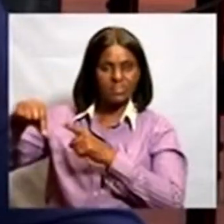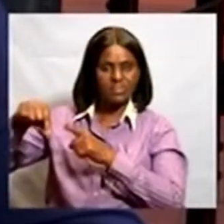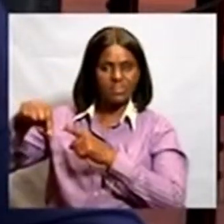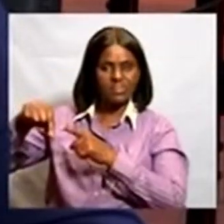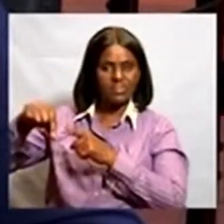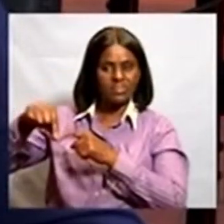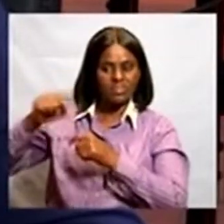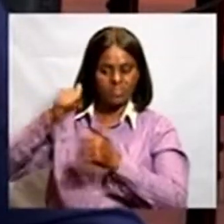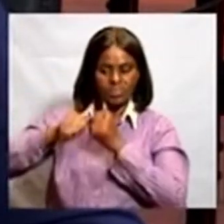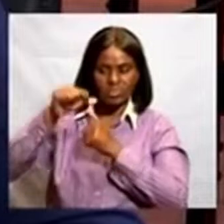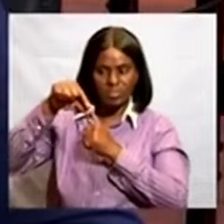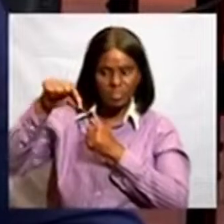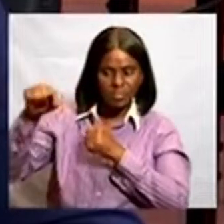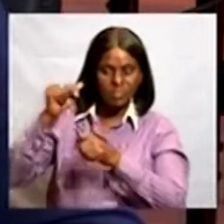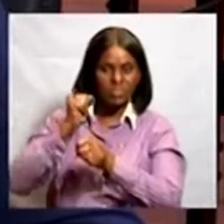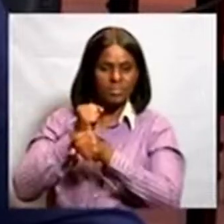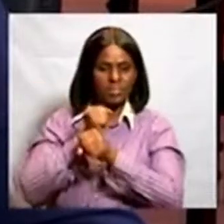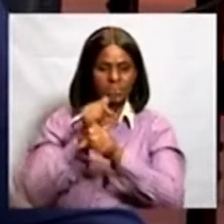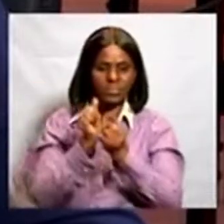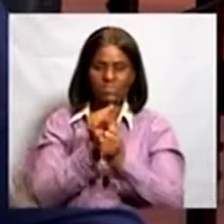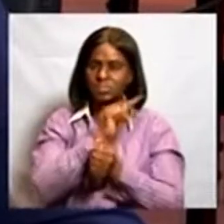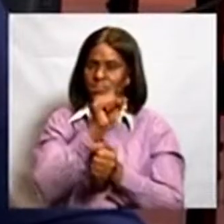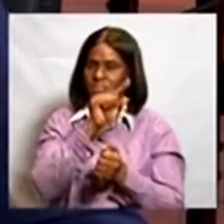be verified by ZACWA.